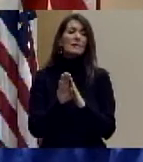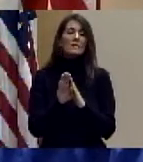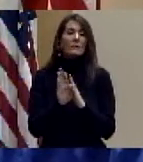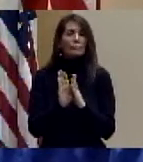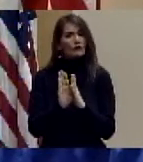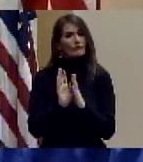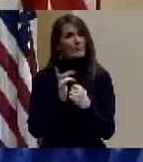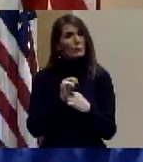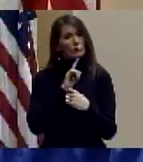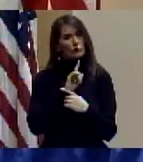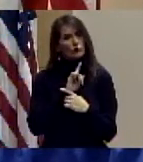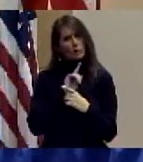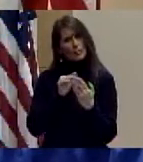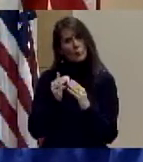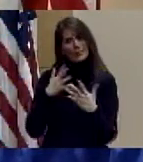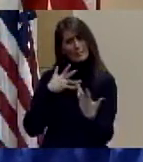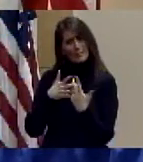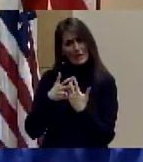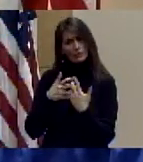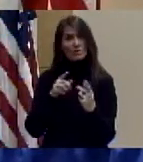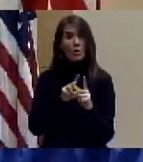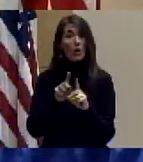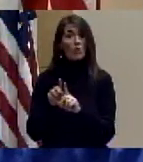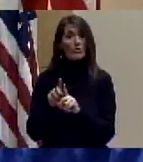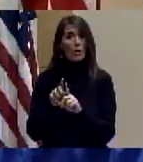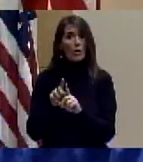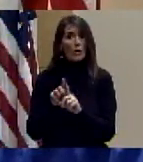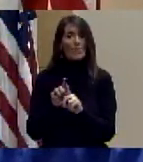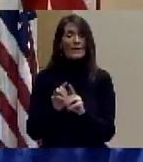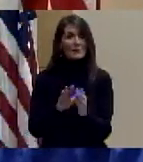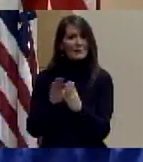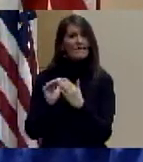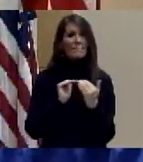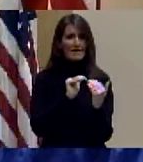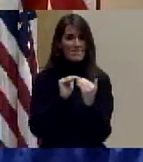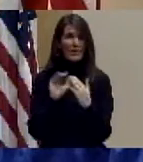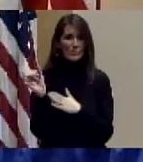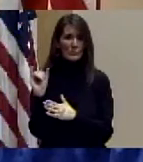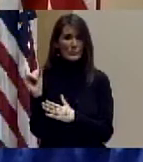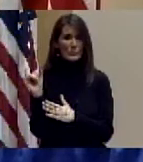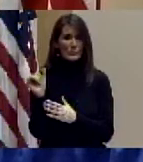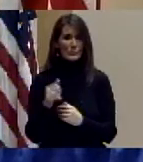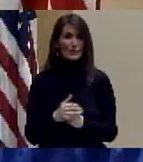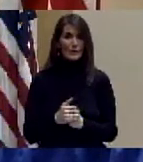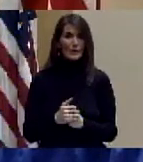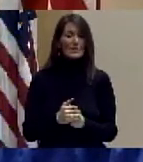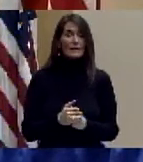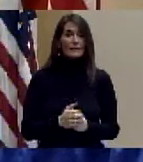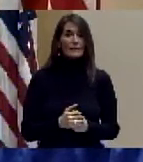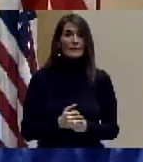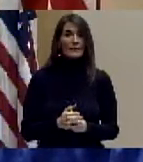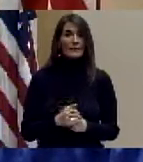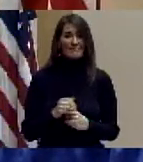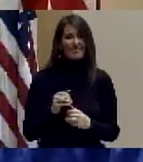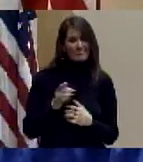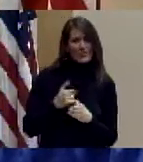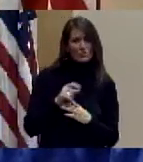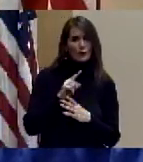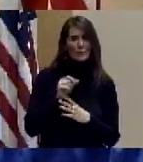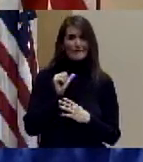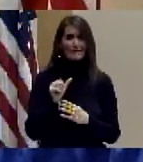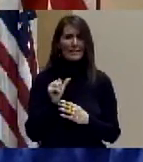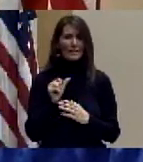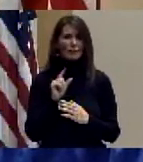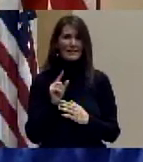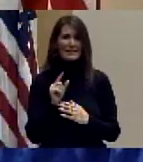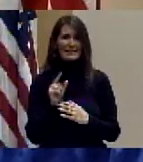the community, but also ensures that it plays its fair share, offsetting impacts on the community with